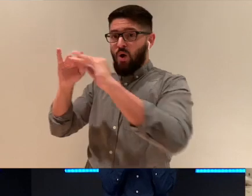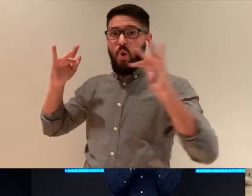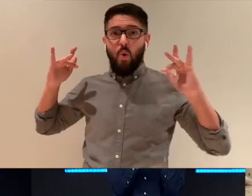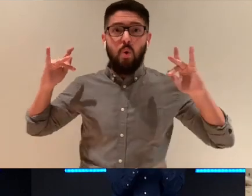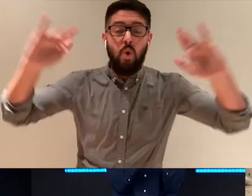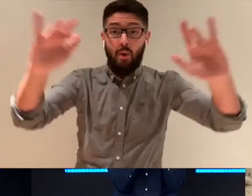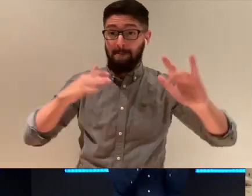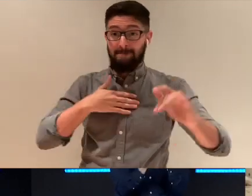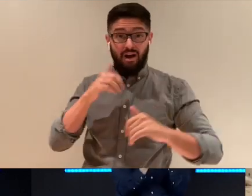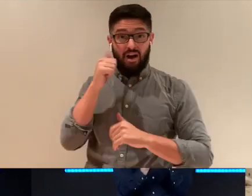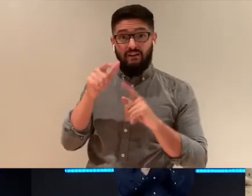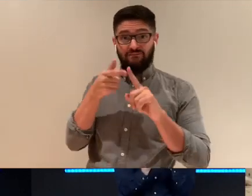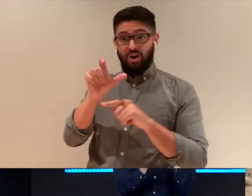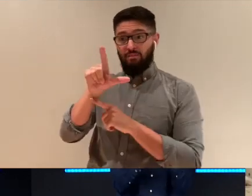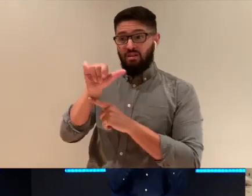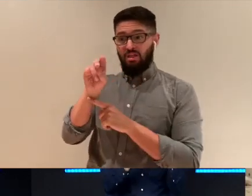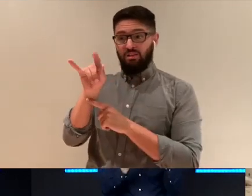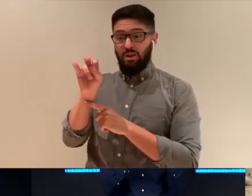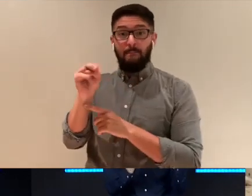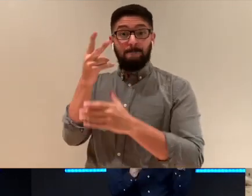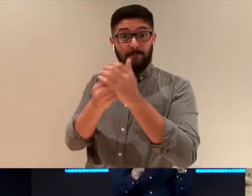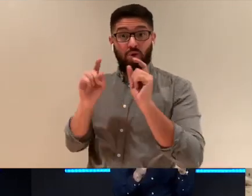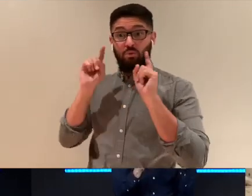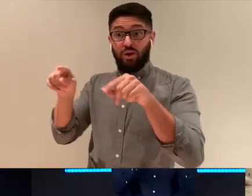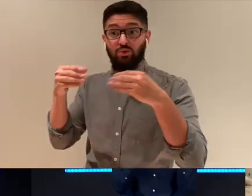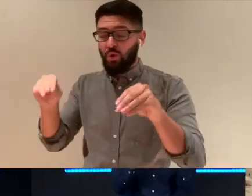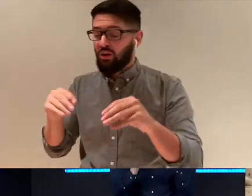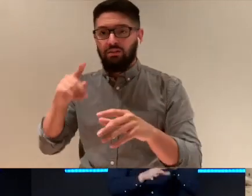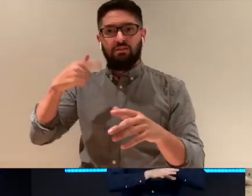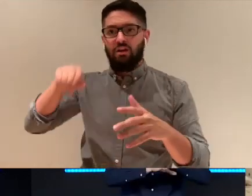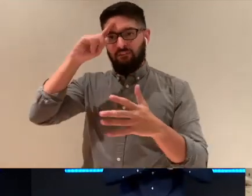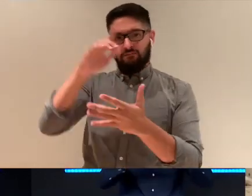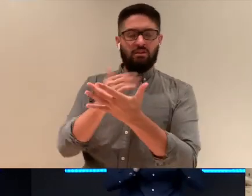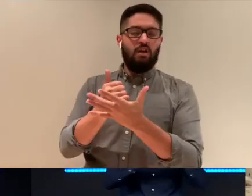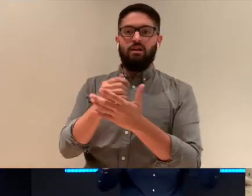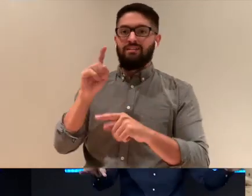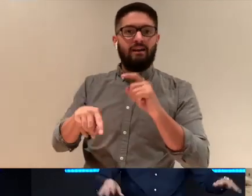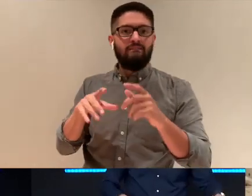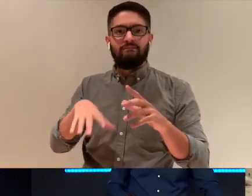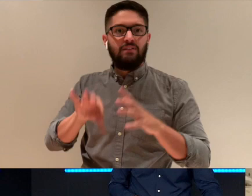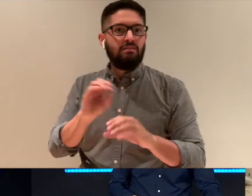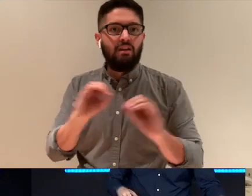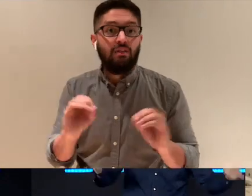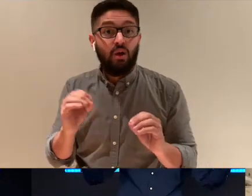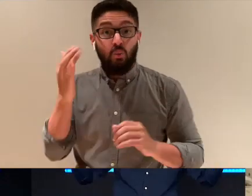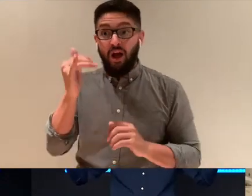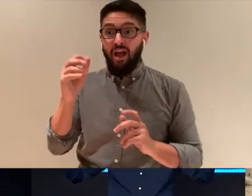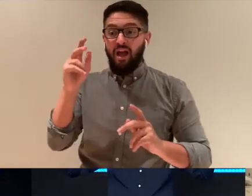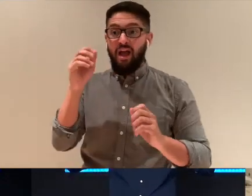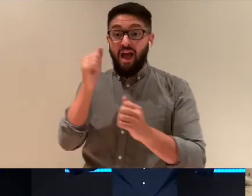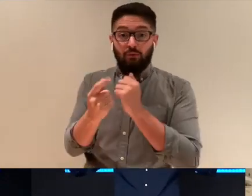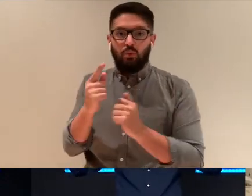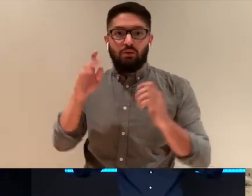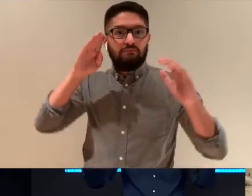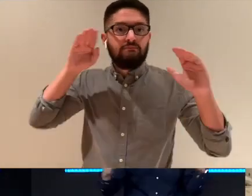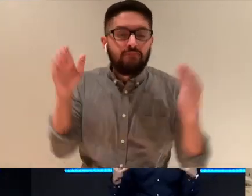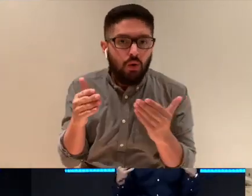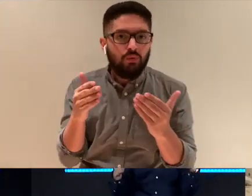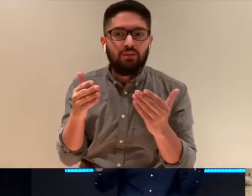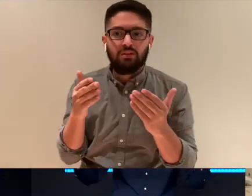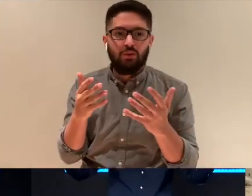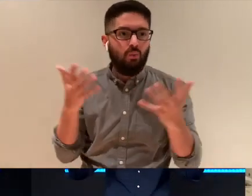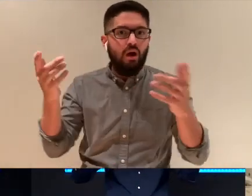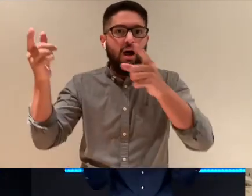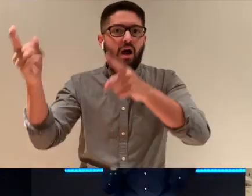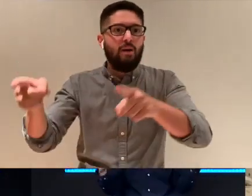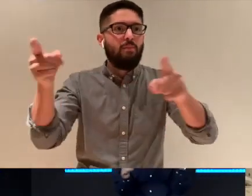my aunts from London, they both went to the store and they freaked out when they couldn't find anything there. Why? Because everyone was so